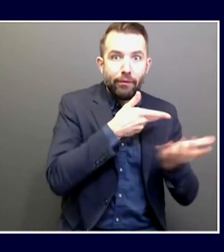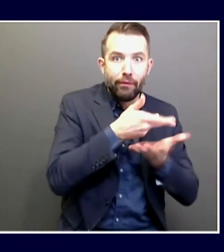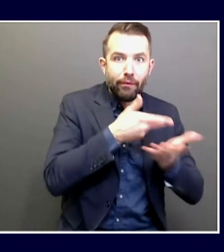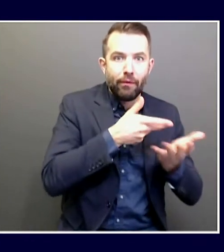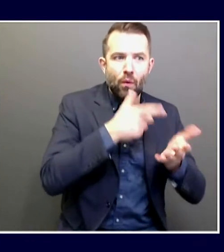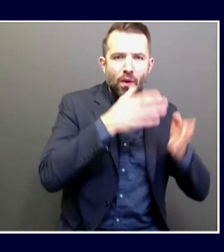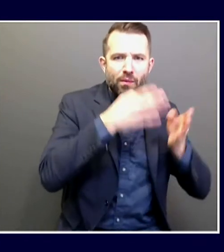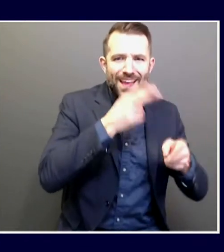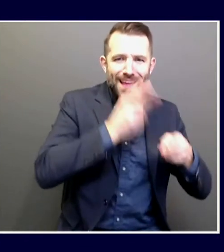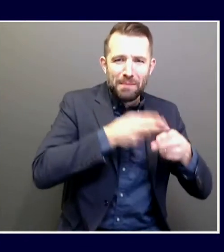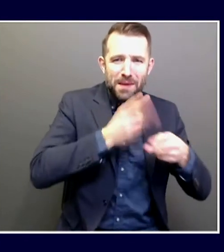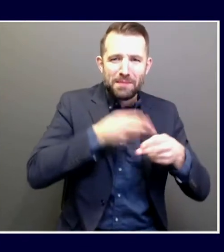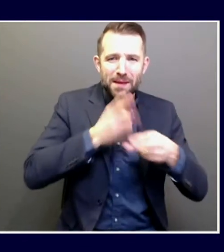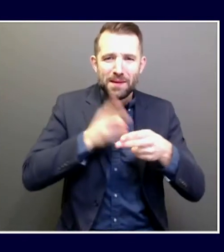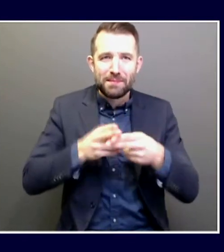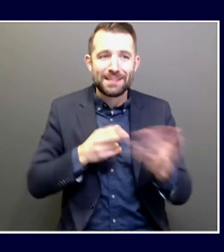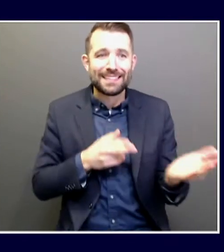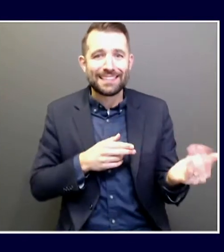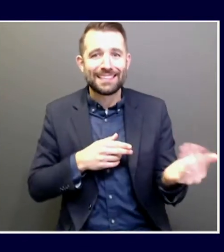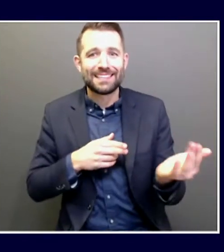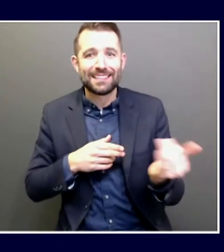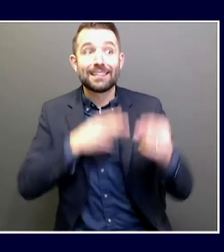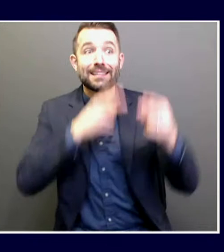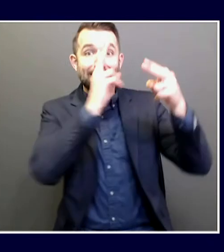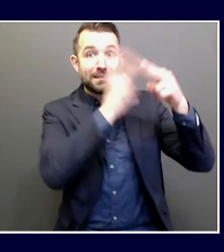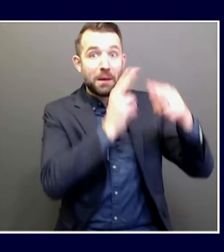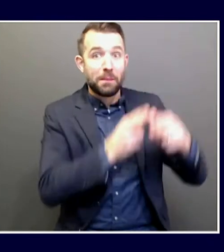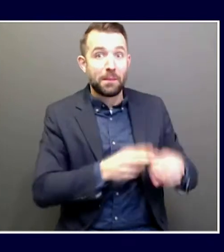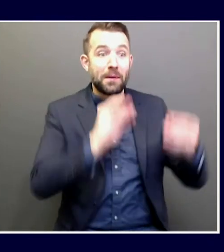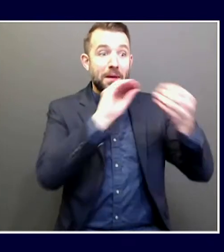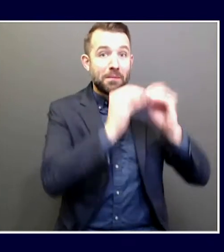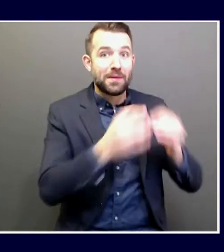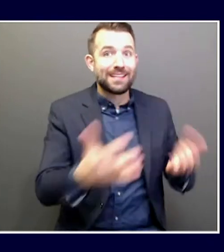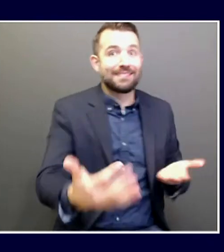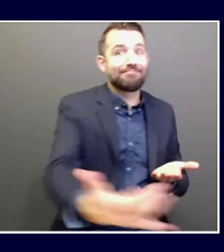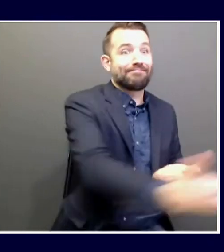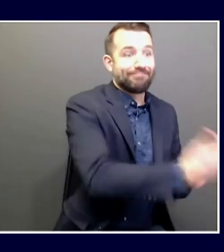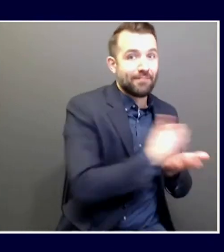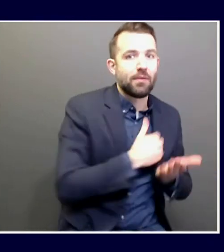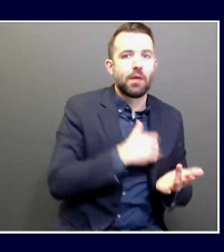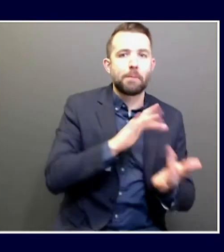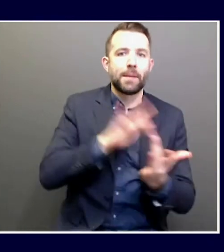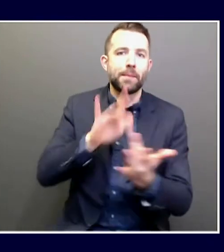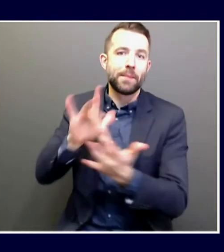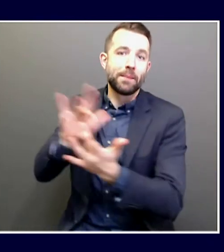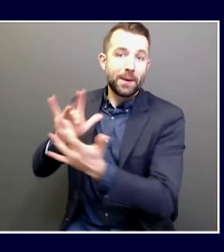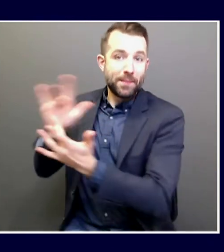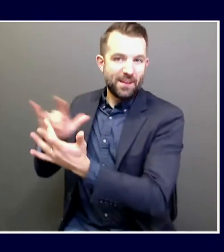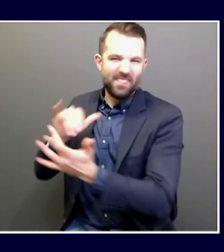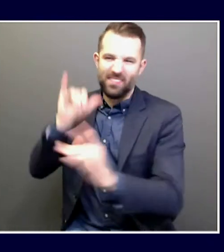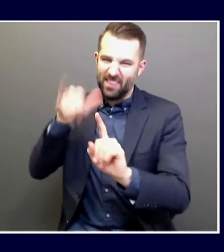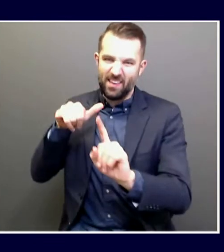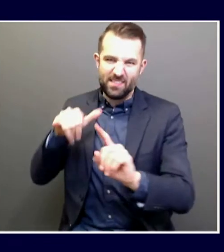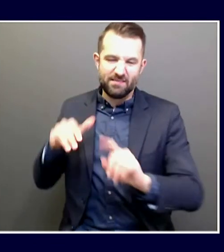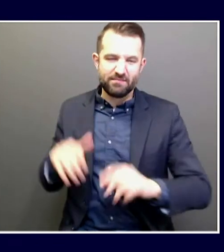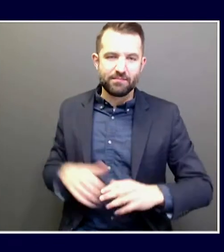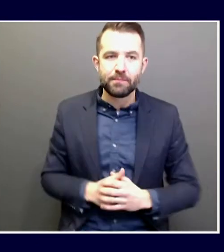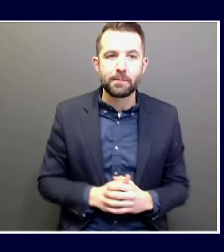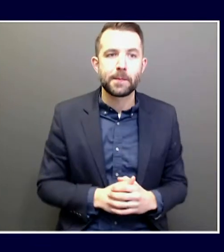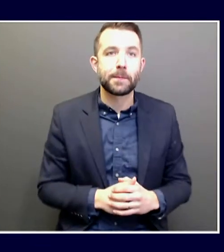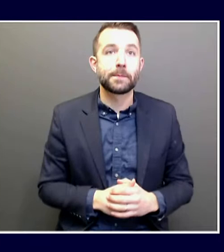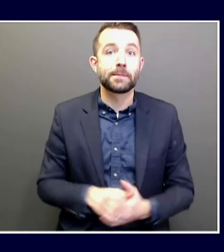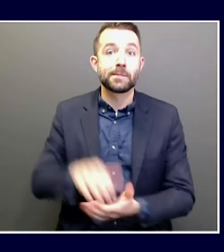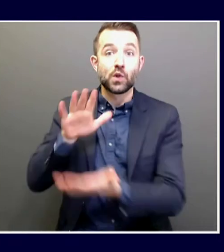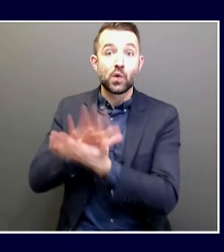of as contact tracing. Now, frankly, to hear that schools were experiencing challenges